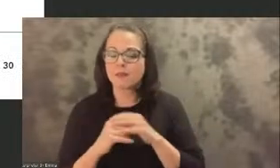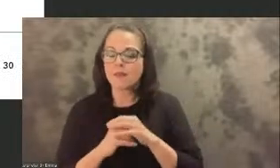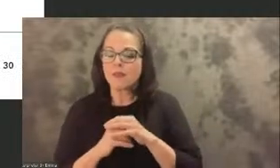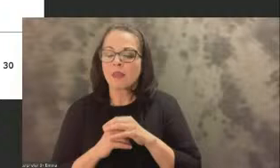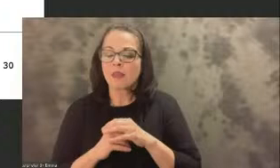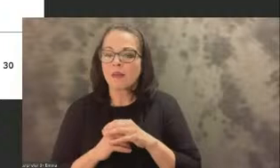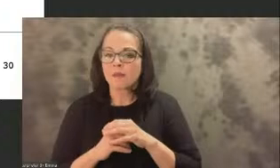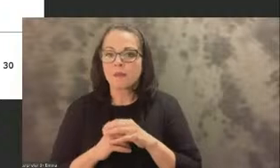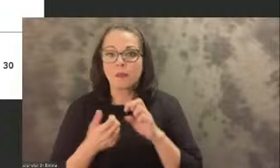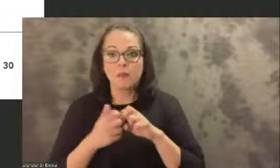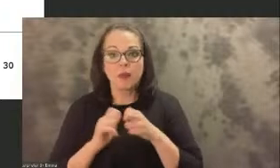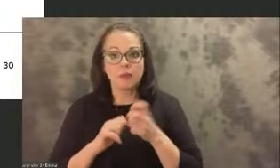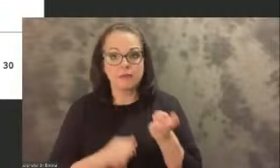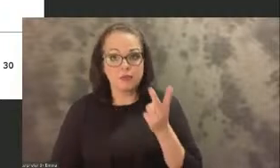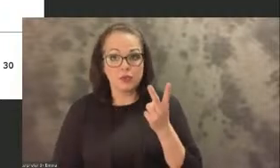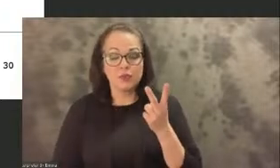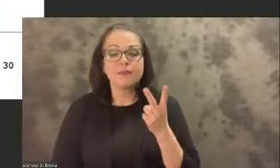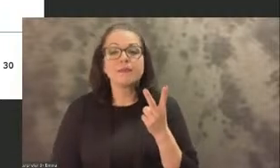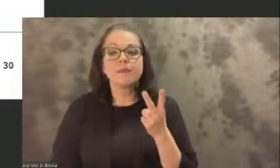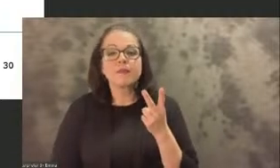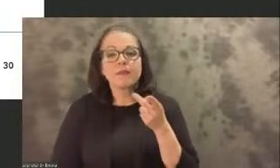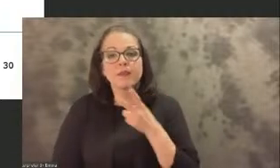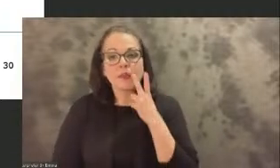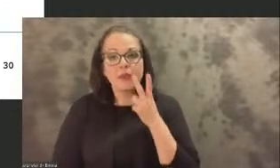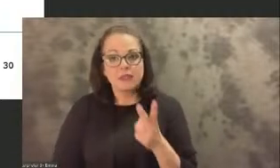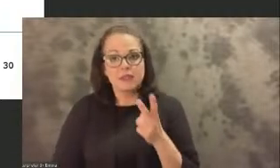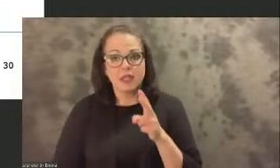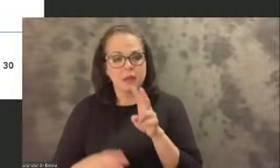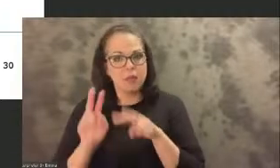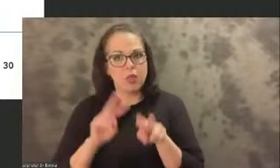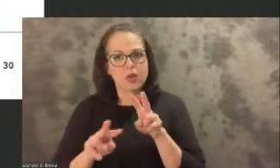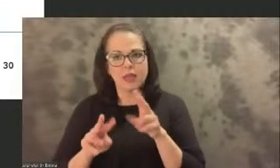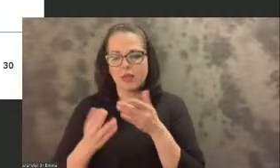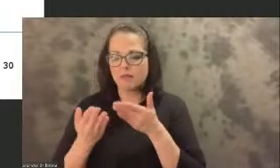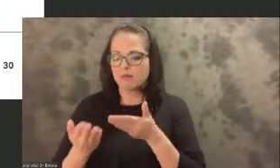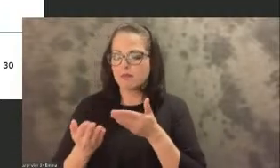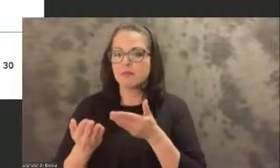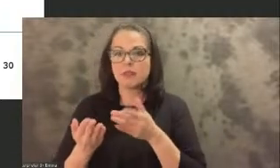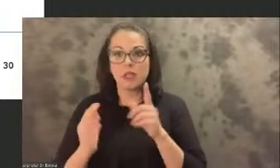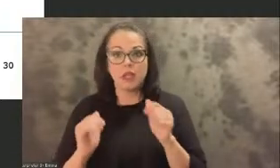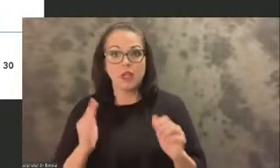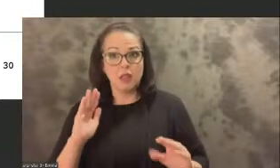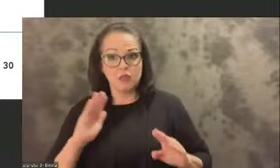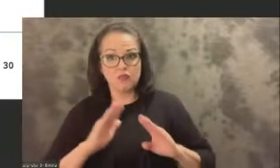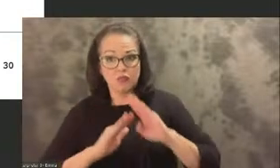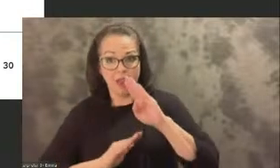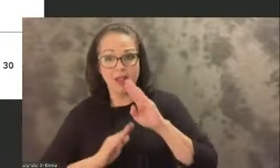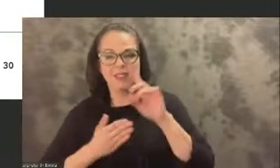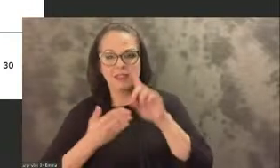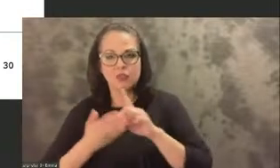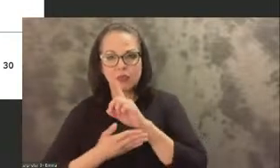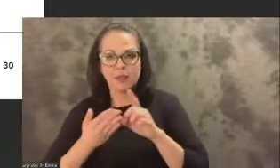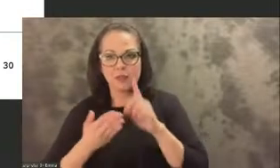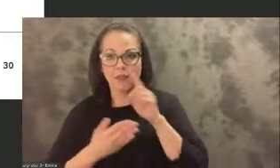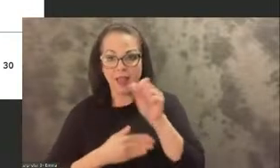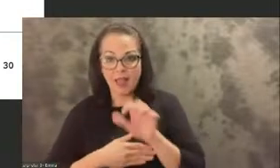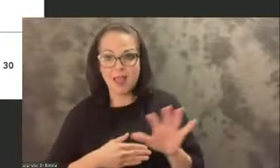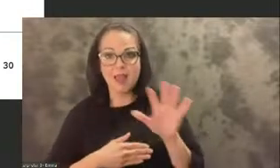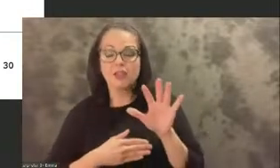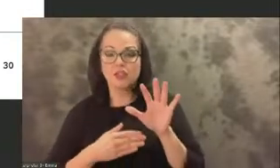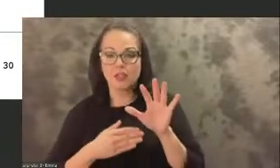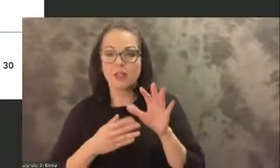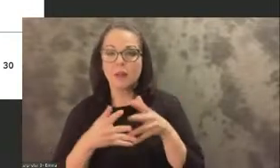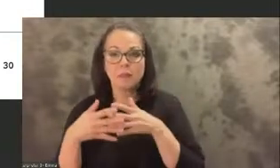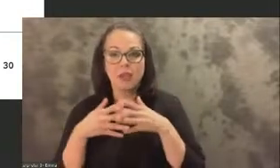For problem number 2, in looking at the rise of discrimination Asian American Pacific Islander